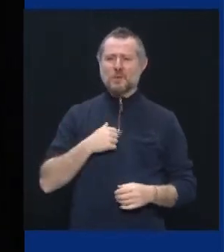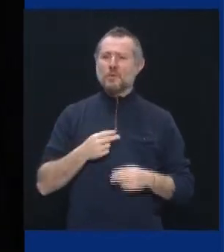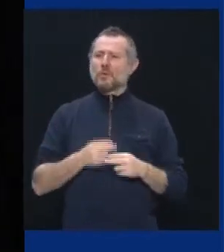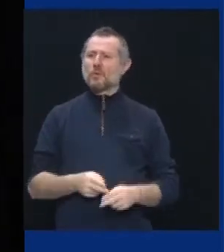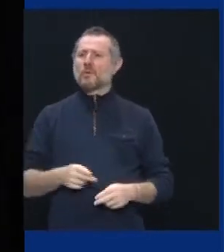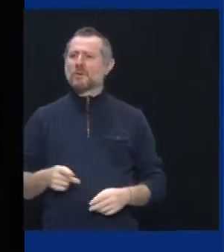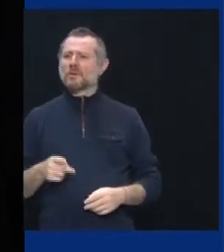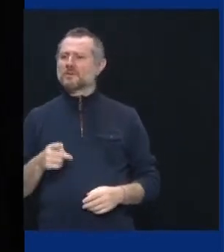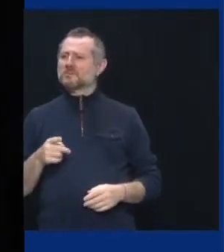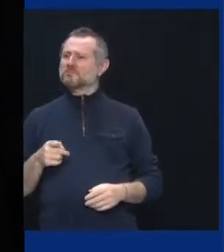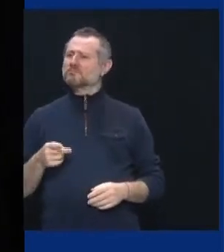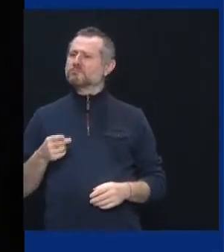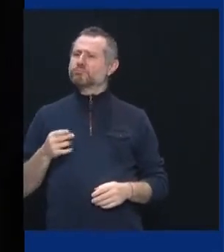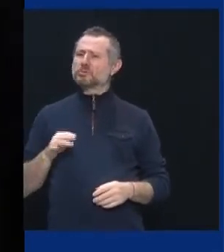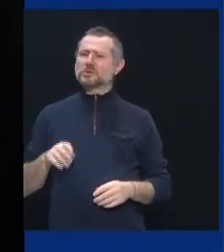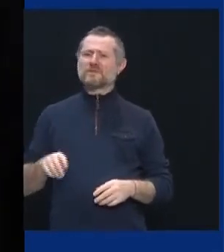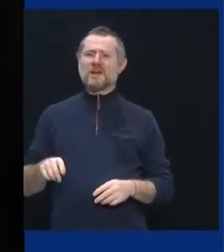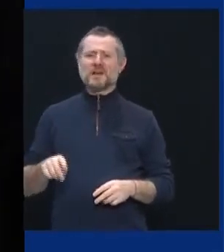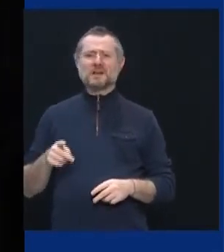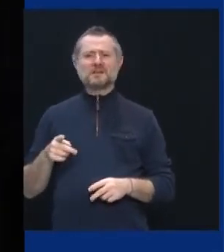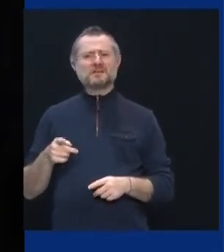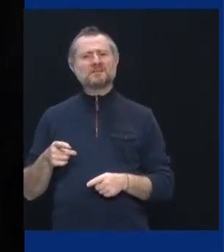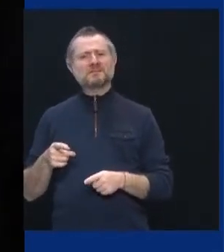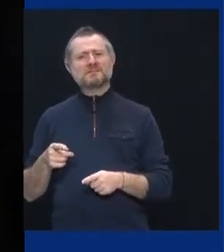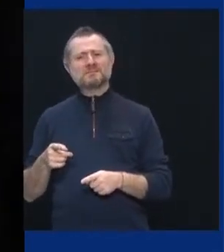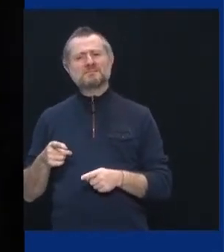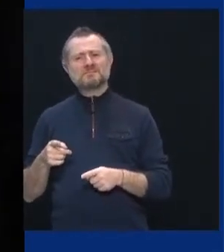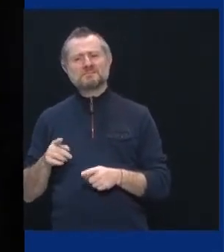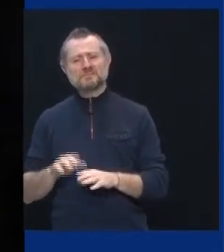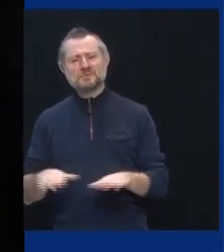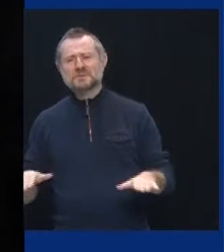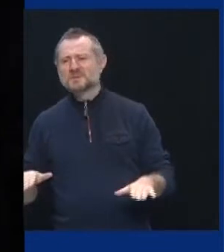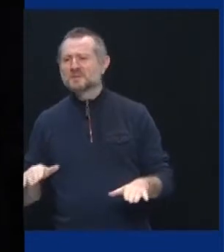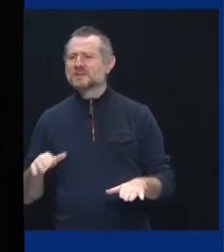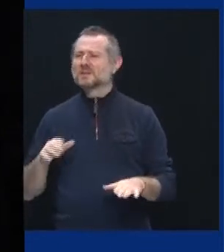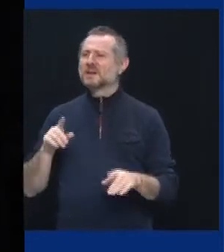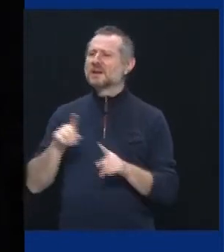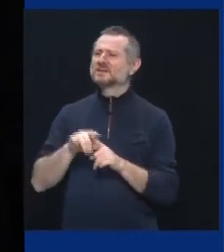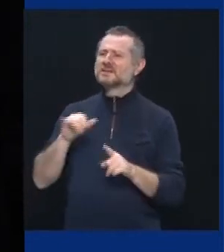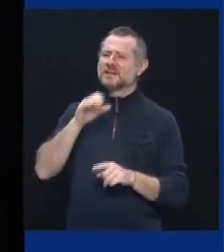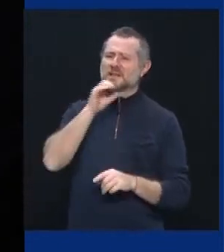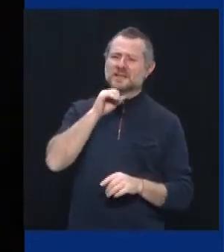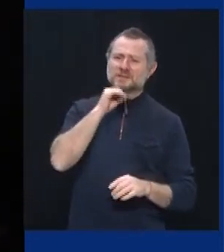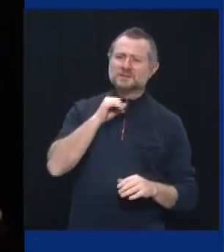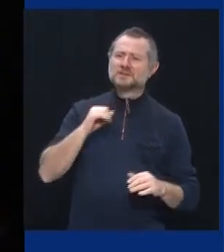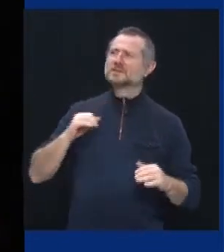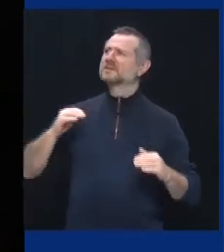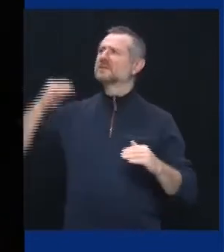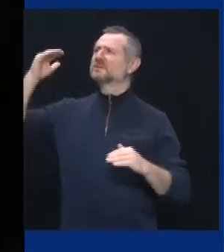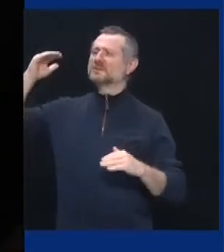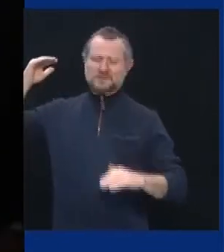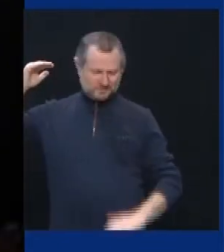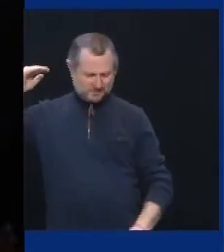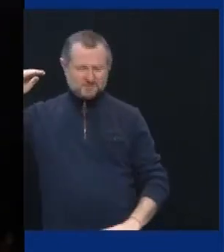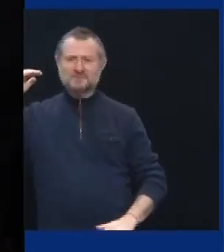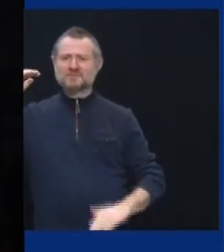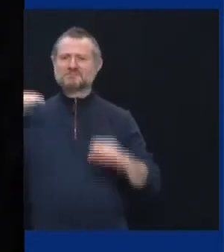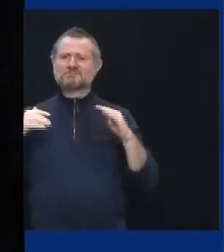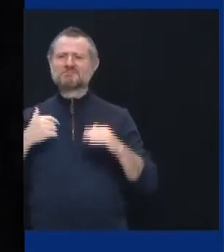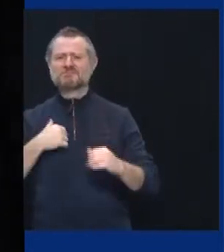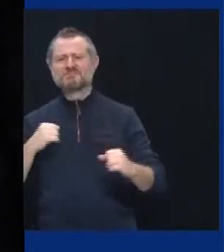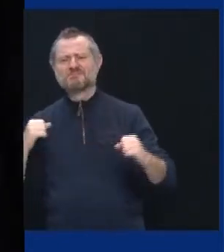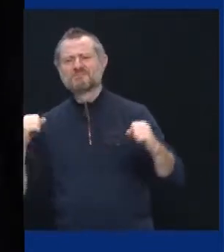children like adults. Raise the age. We got raised the age. We fought for